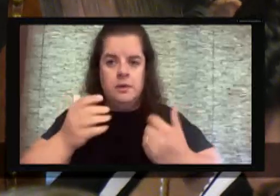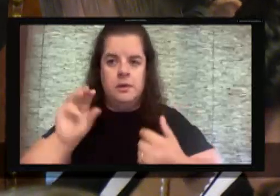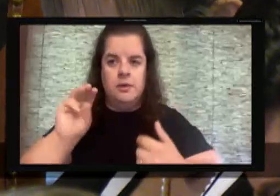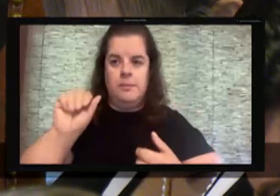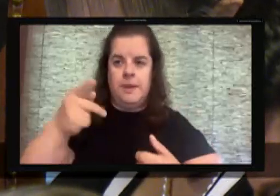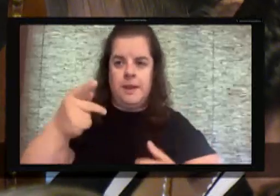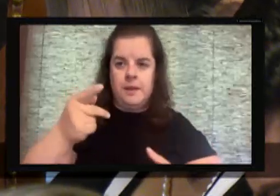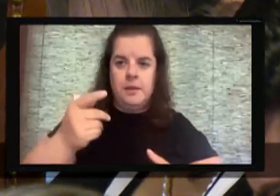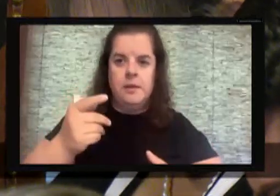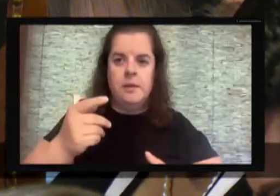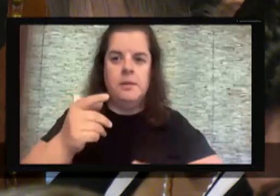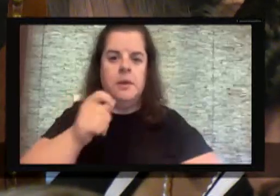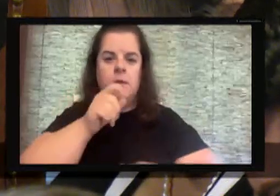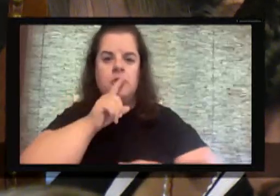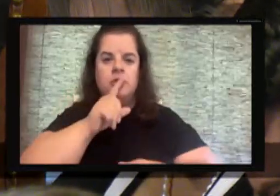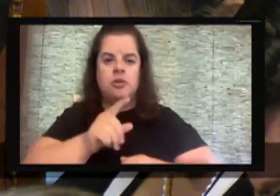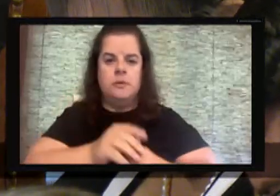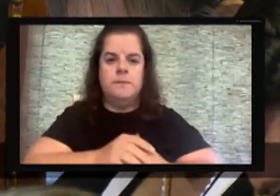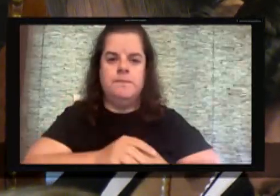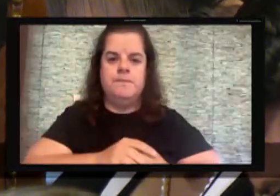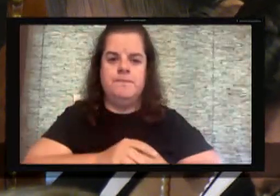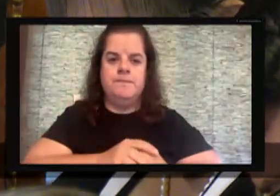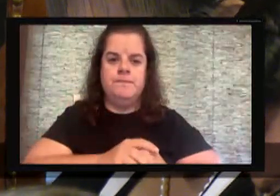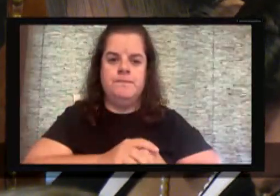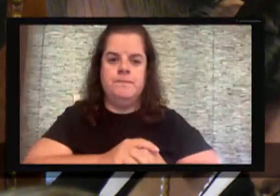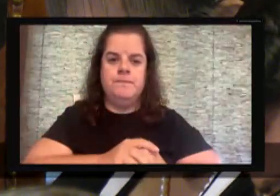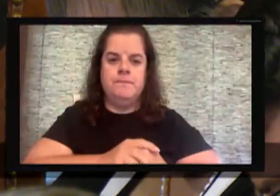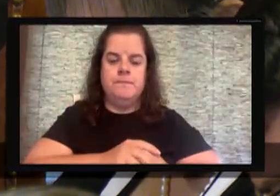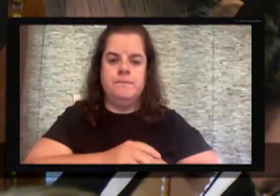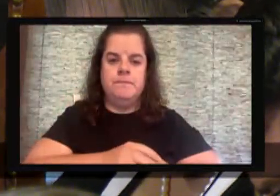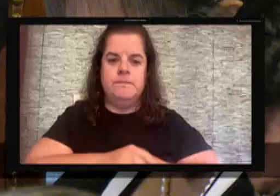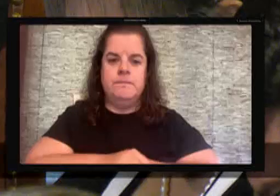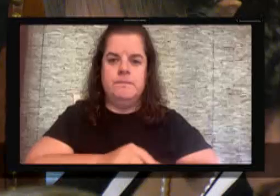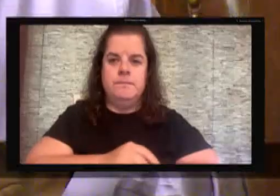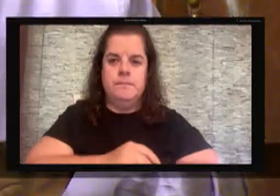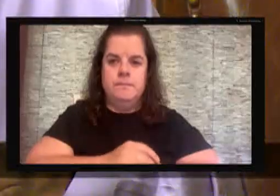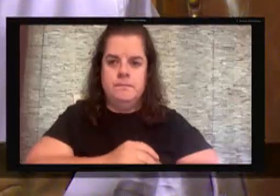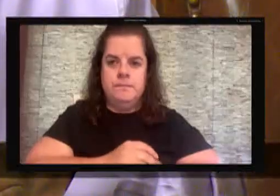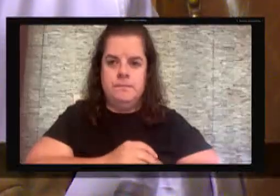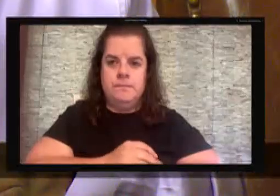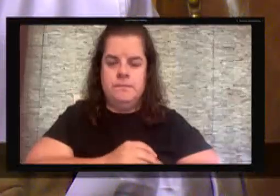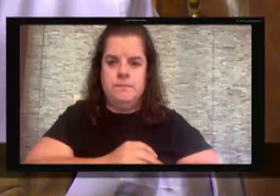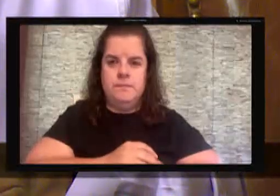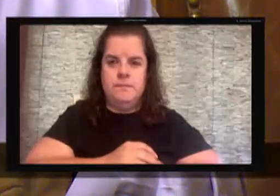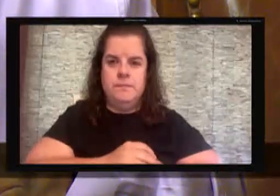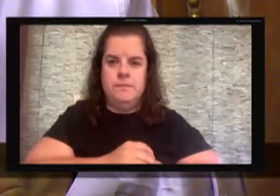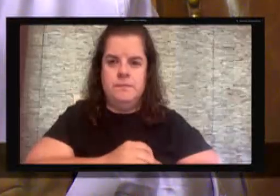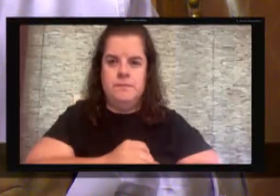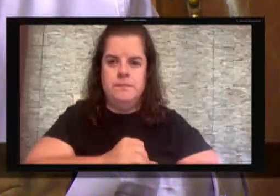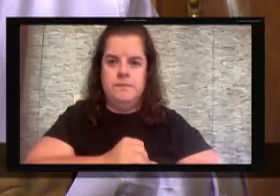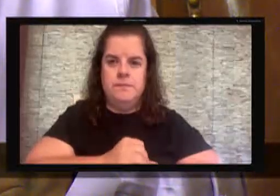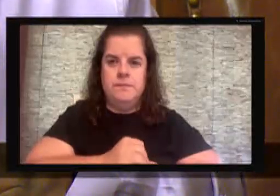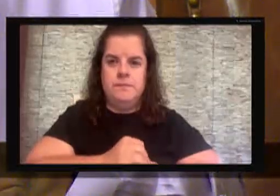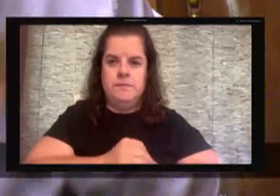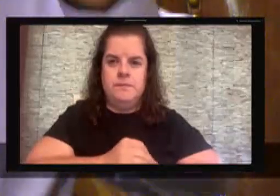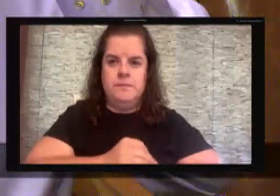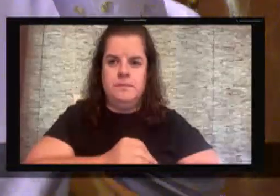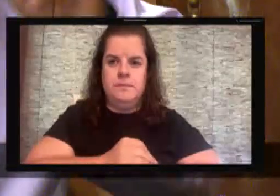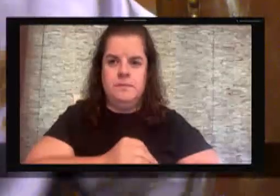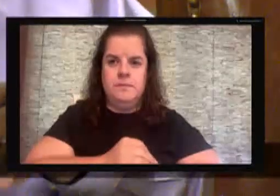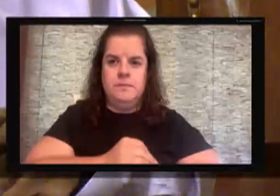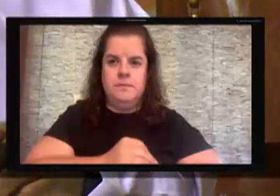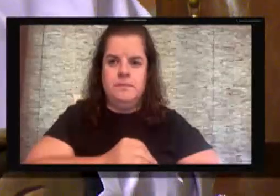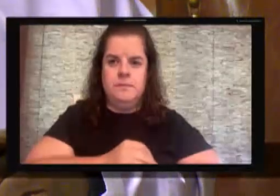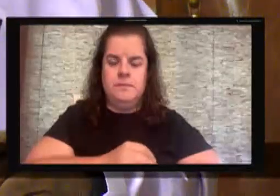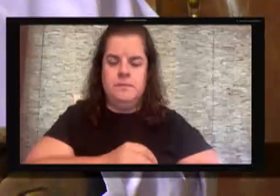house number or the, you know, street number was correct. Yeah, you know what? I'll have to revisit that and I'll give you some more detail